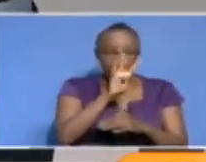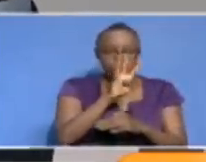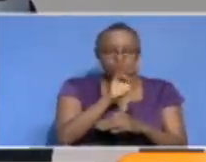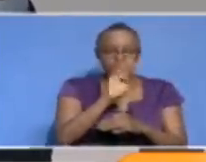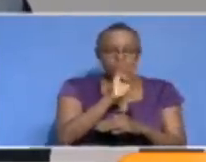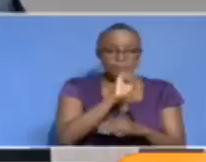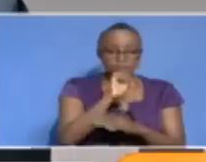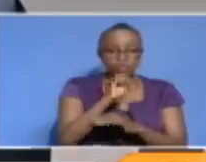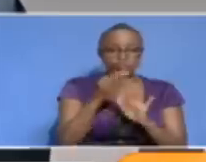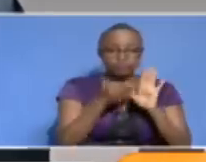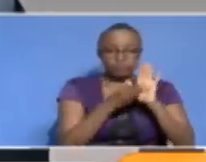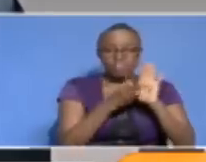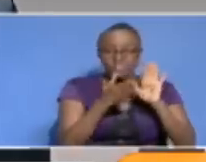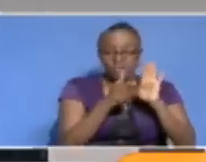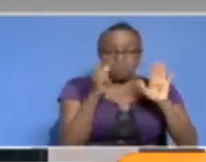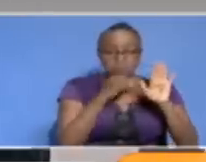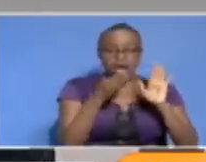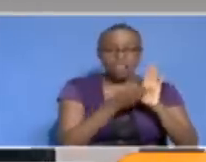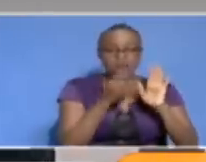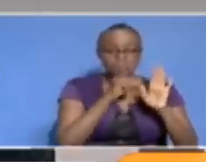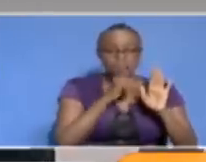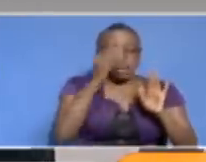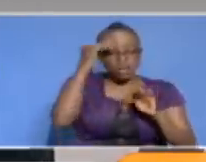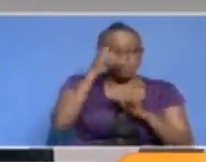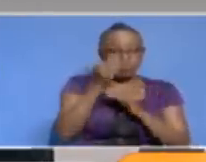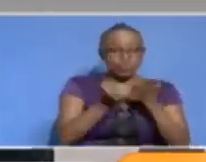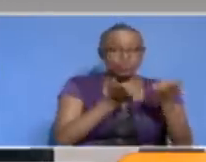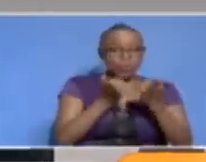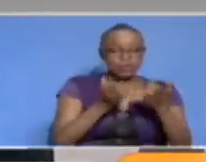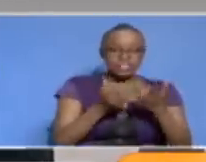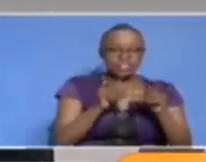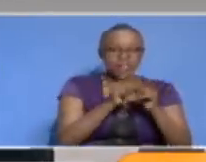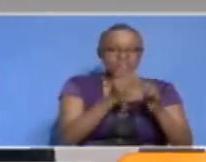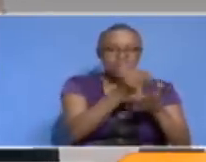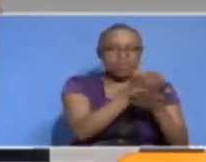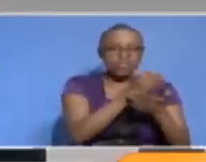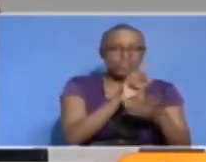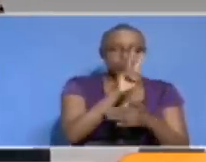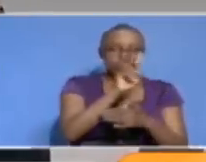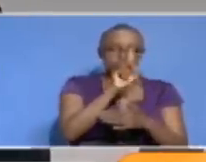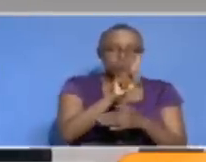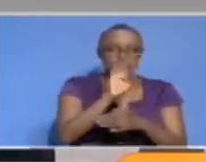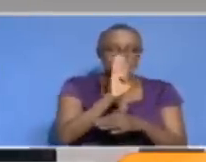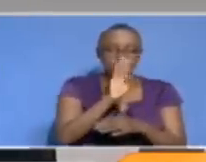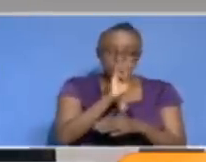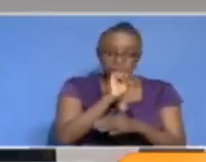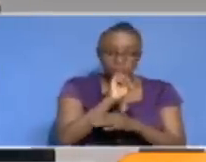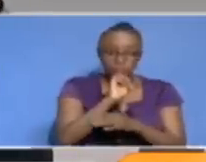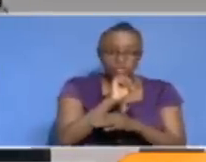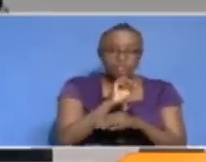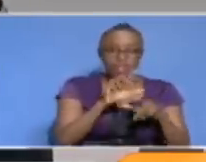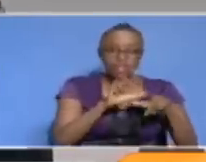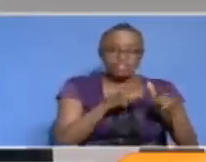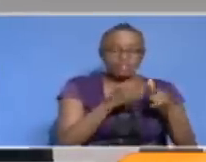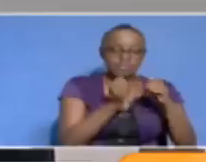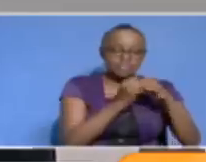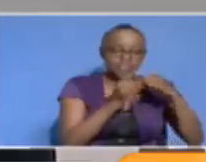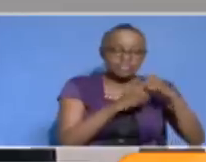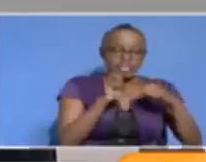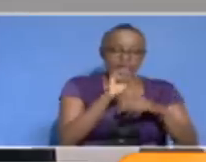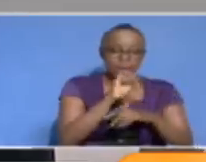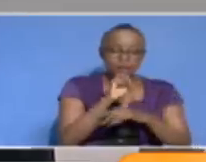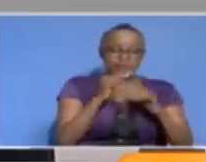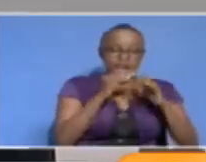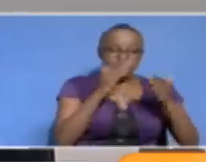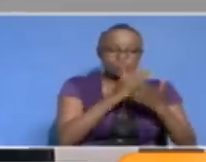dashboard. Yeah, for this month only. I know today business permits we have collected 21 million. Land rents we have collected 16 million.